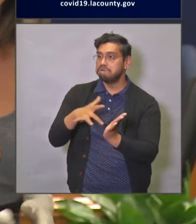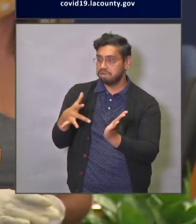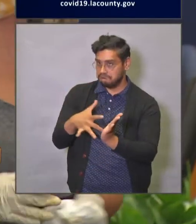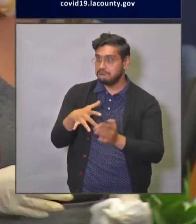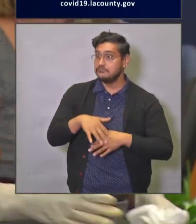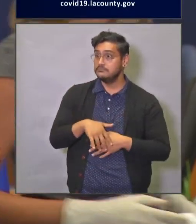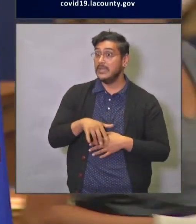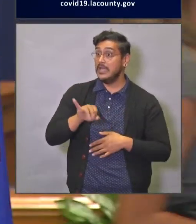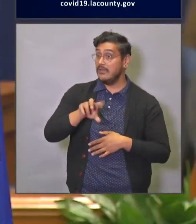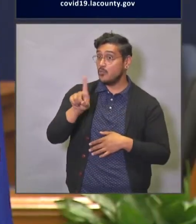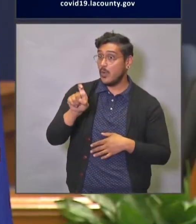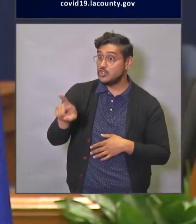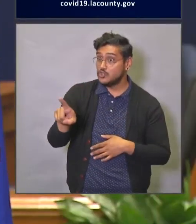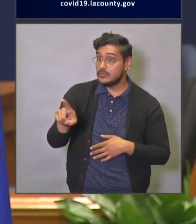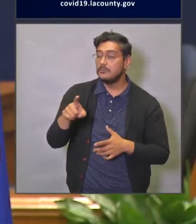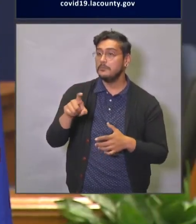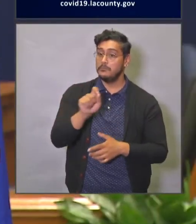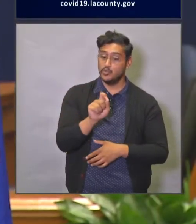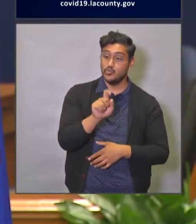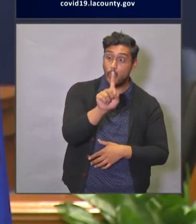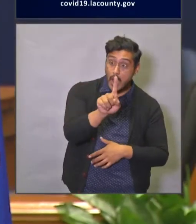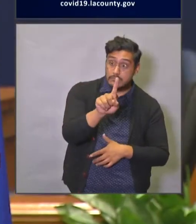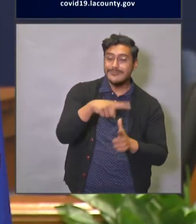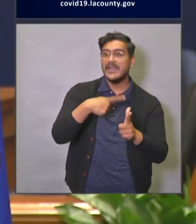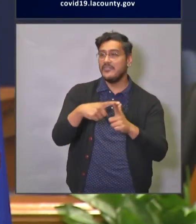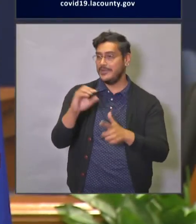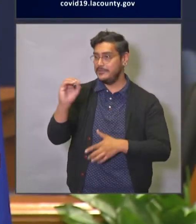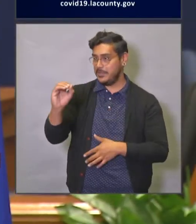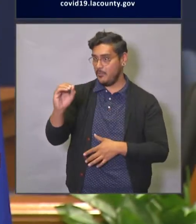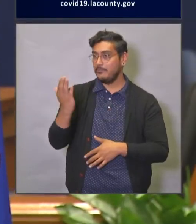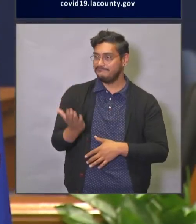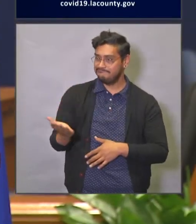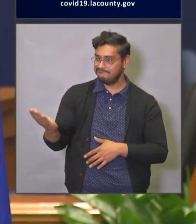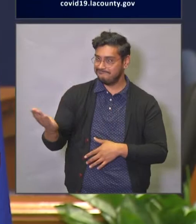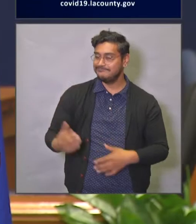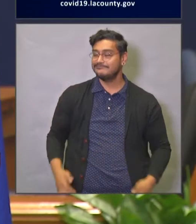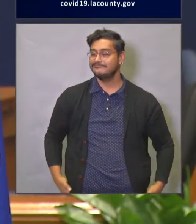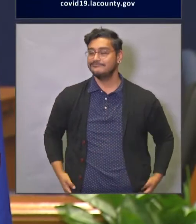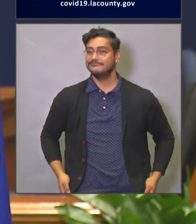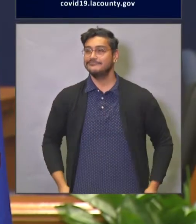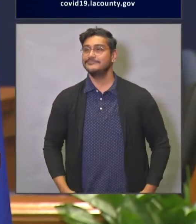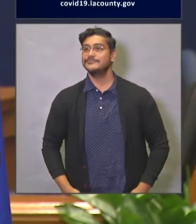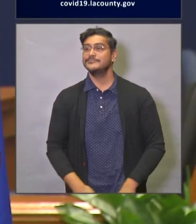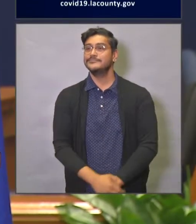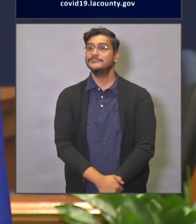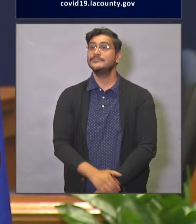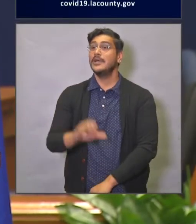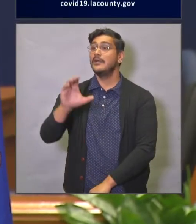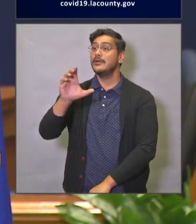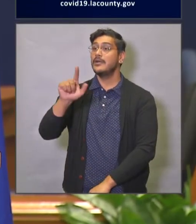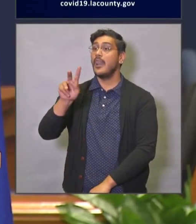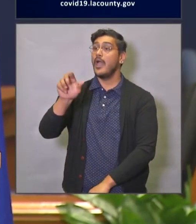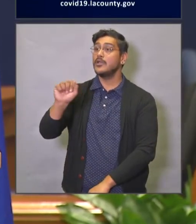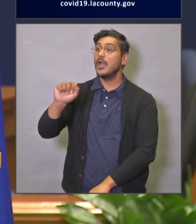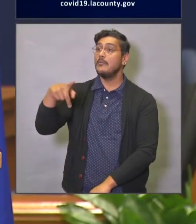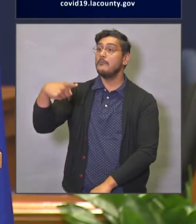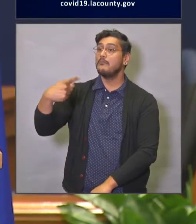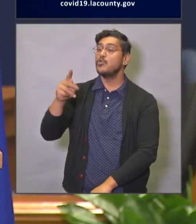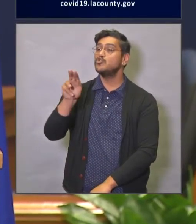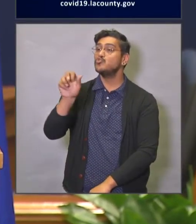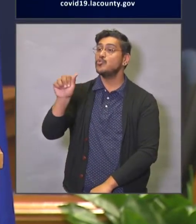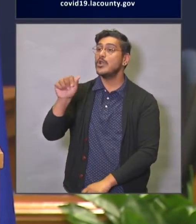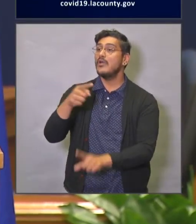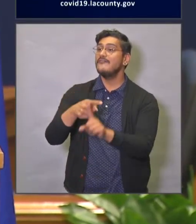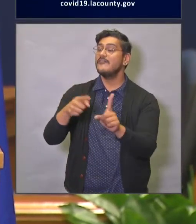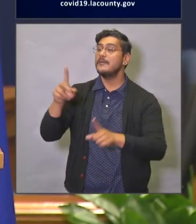have a question, please press 1, then 0 at this time. We will begin with the line of Claudia Pisciuta with KNX